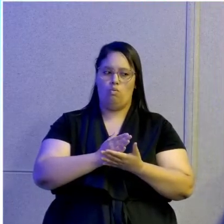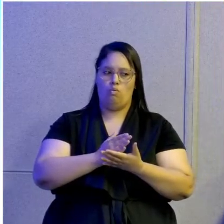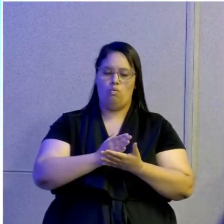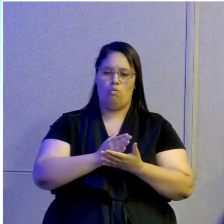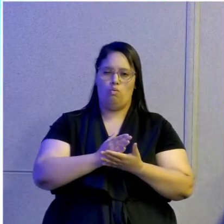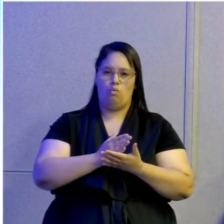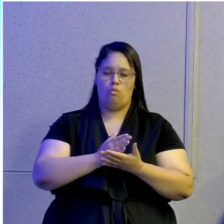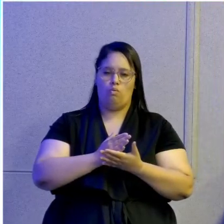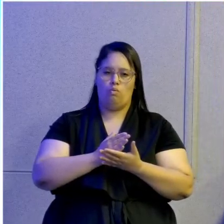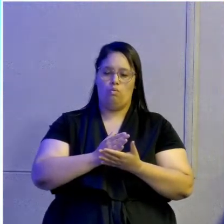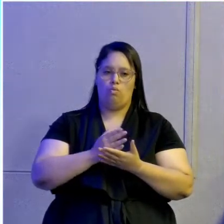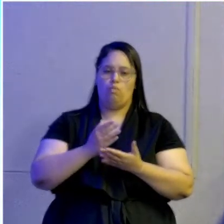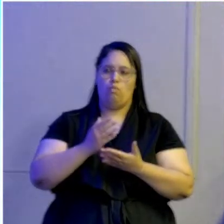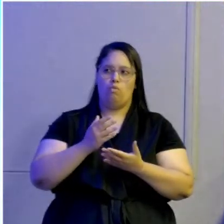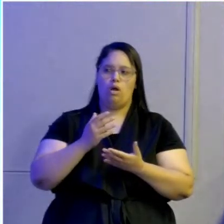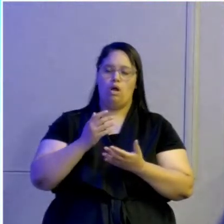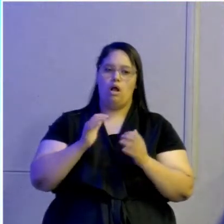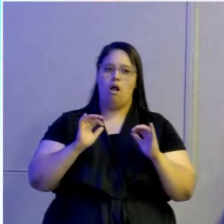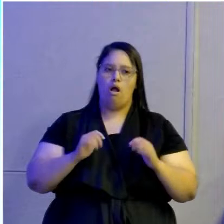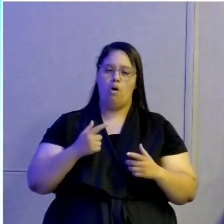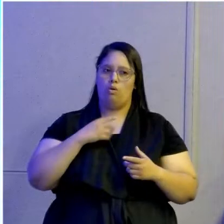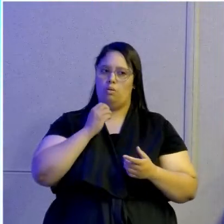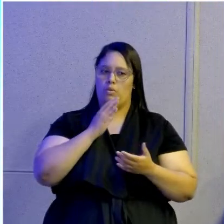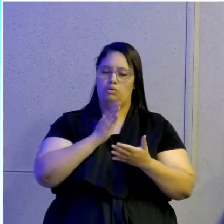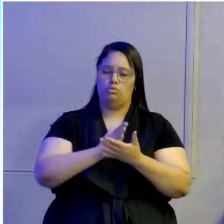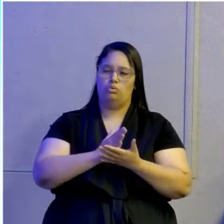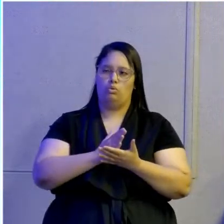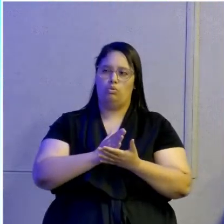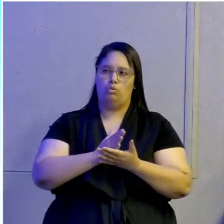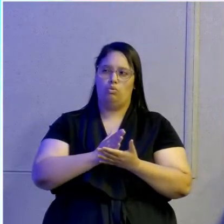doing? How do we make sure that